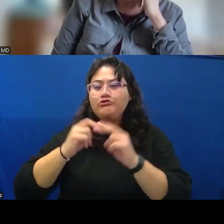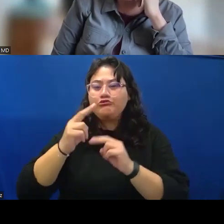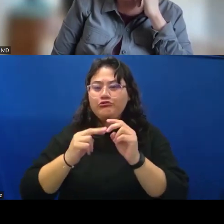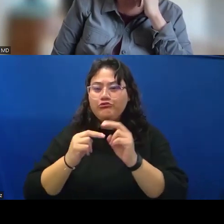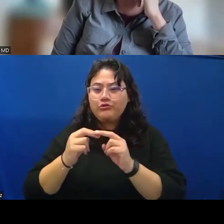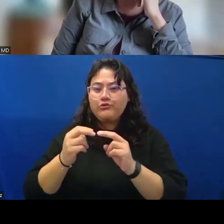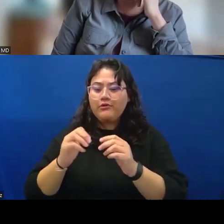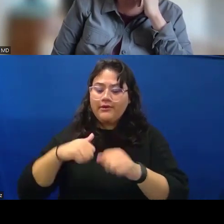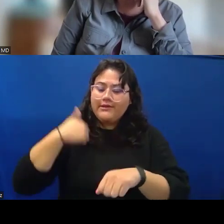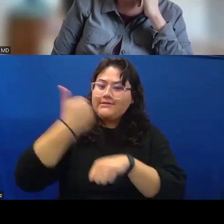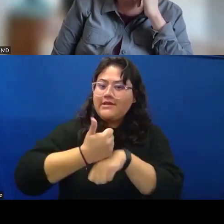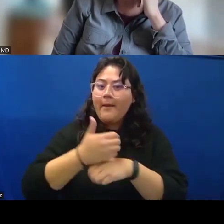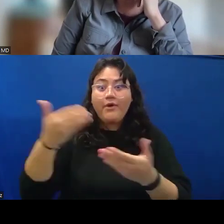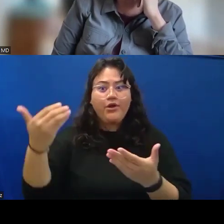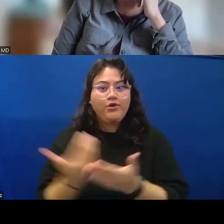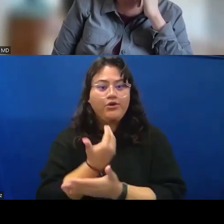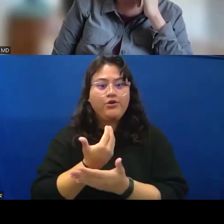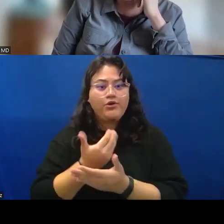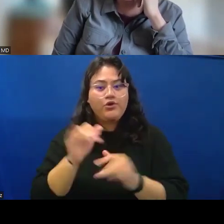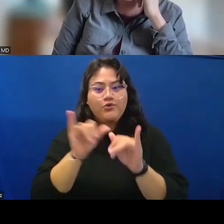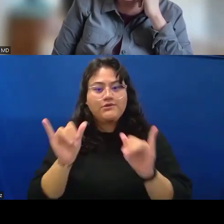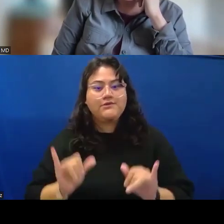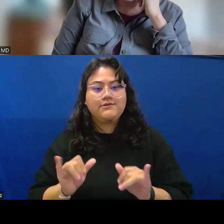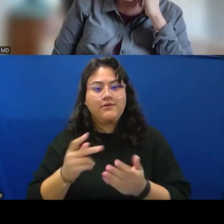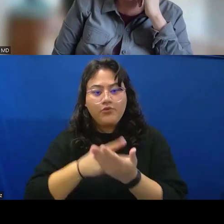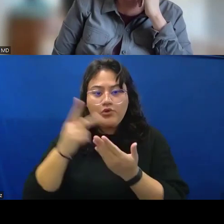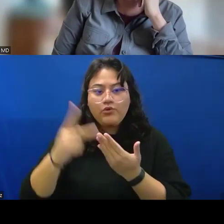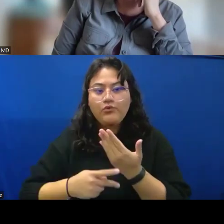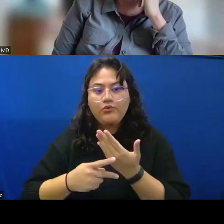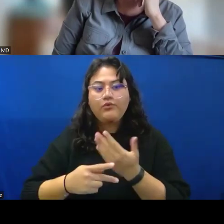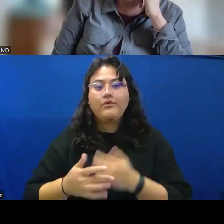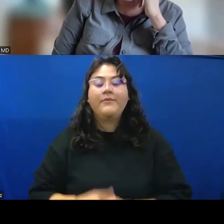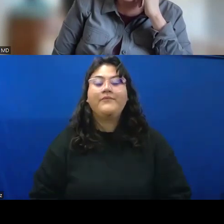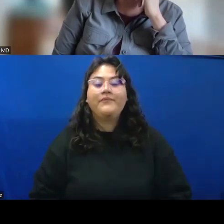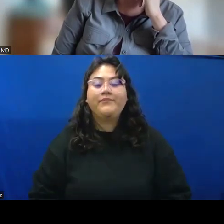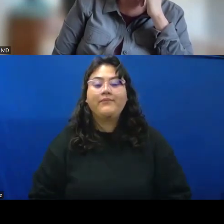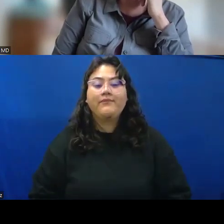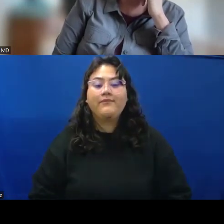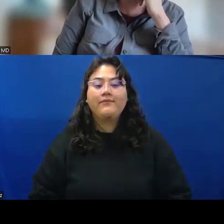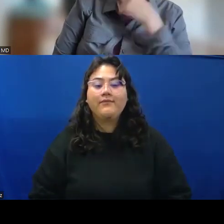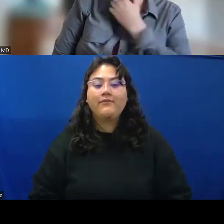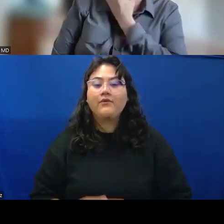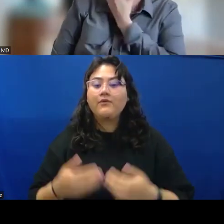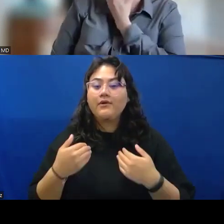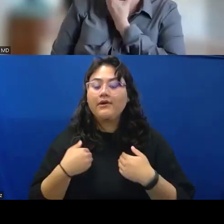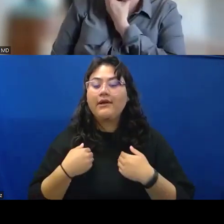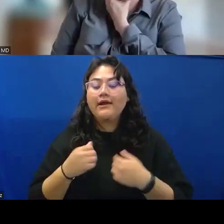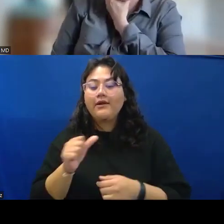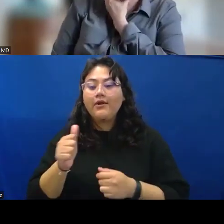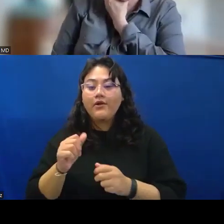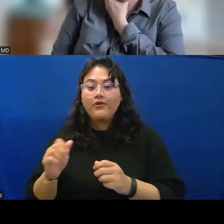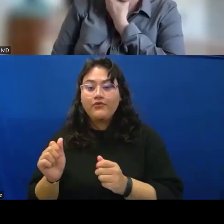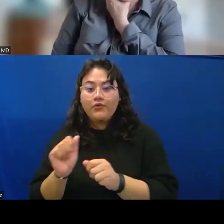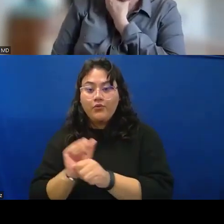included audiologists, parents of deaf children, state EDI coordinators, and others involved in newborn